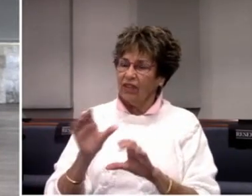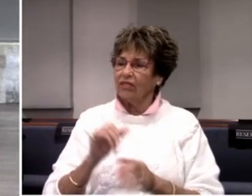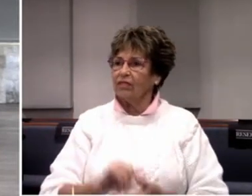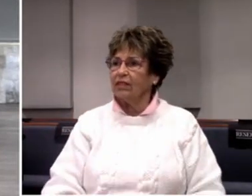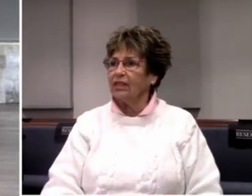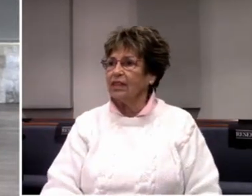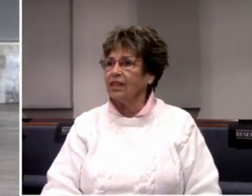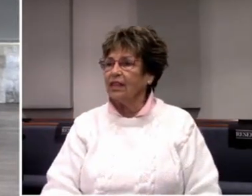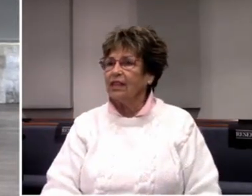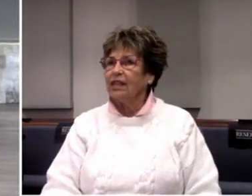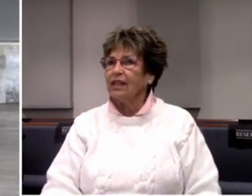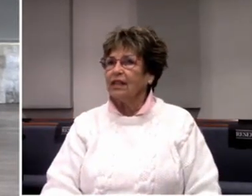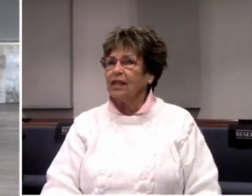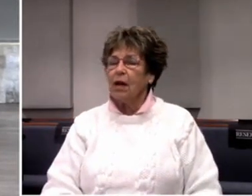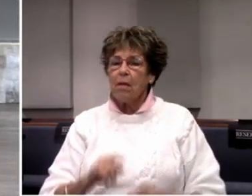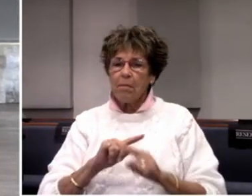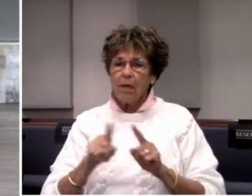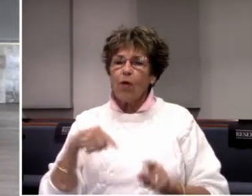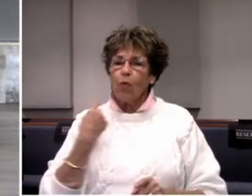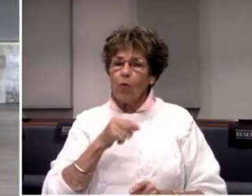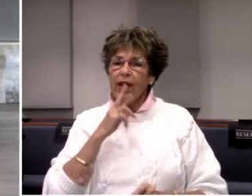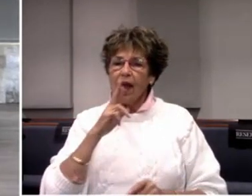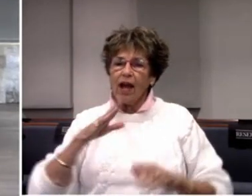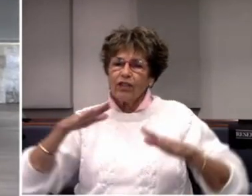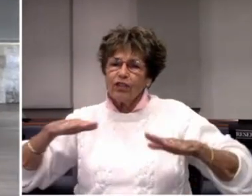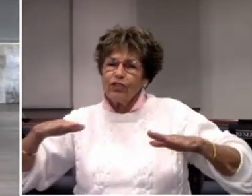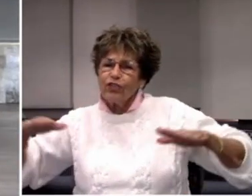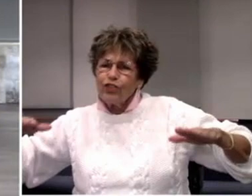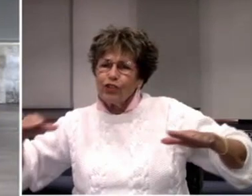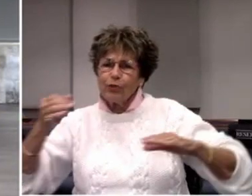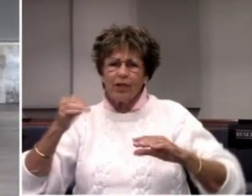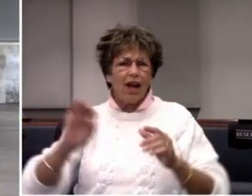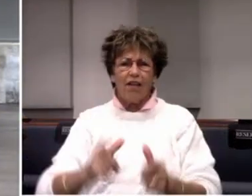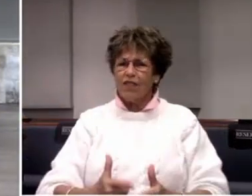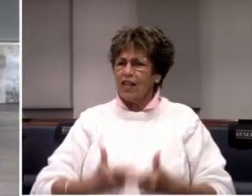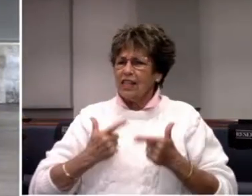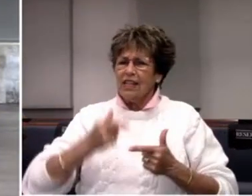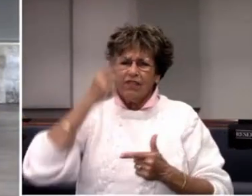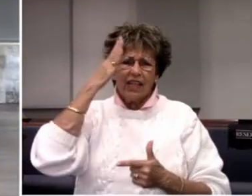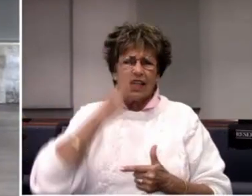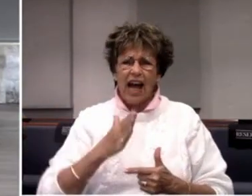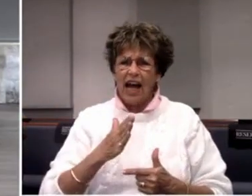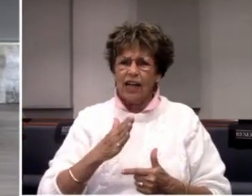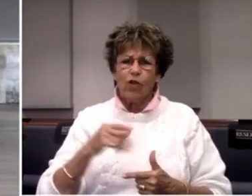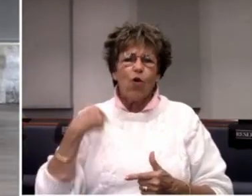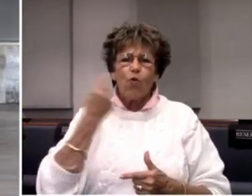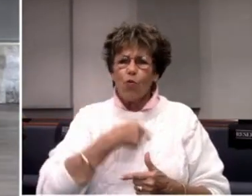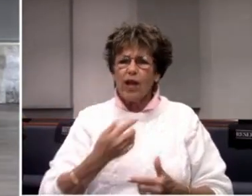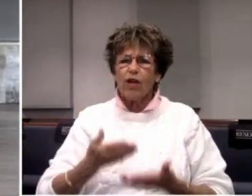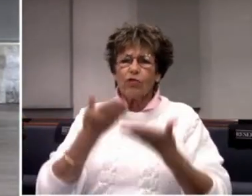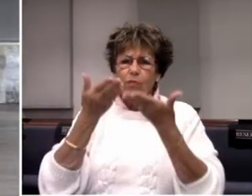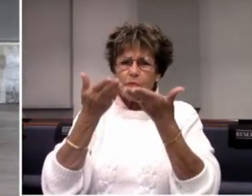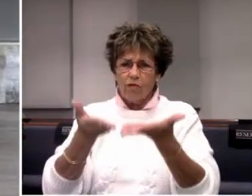and me as the child of the living God that we are to provide things honest in the sight of all men.